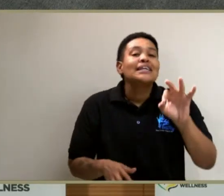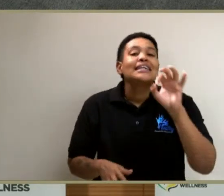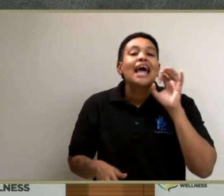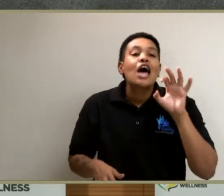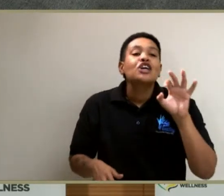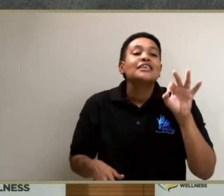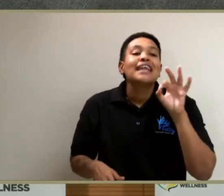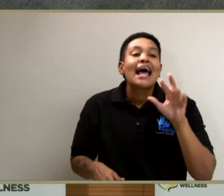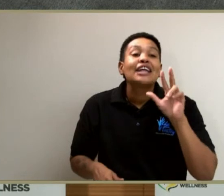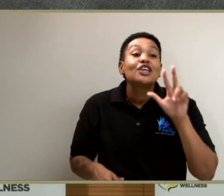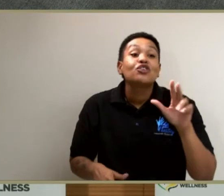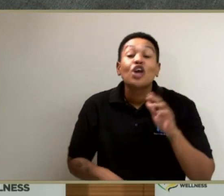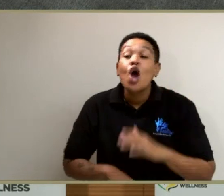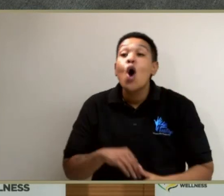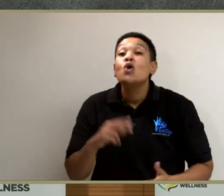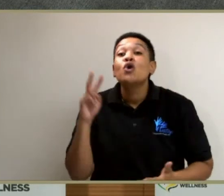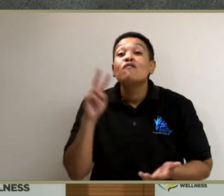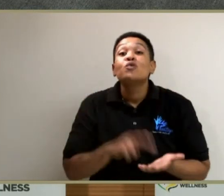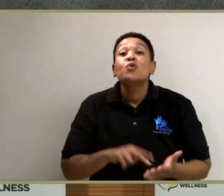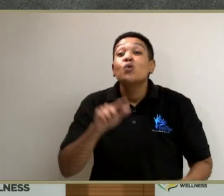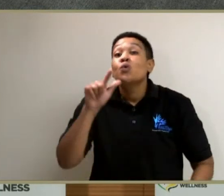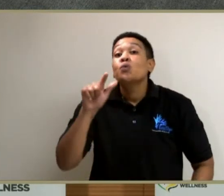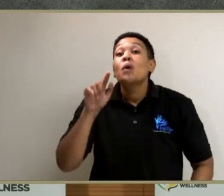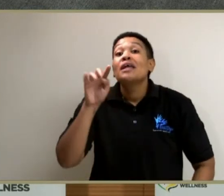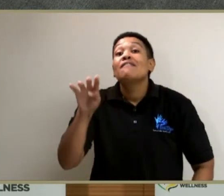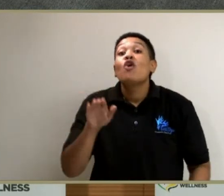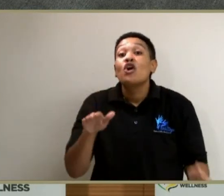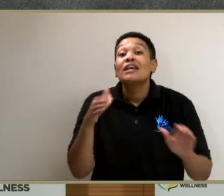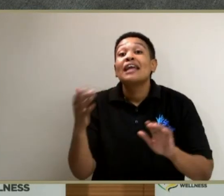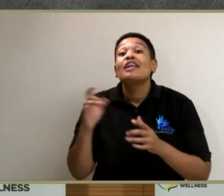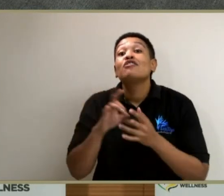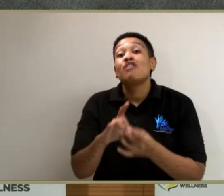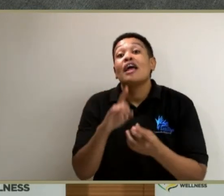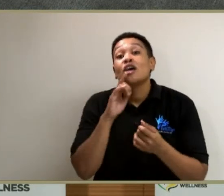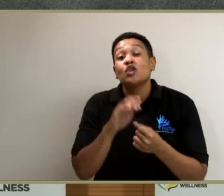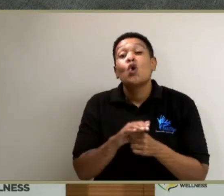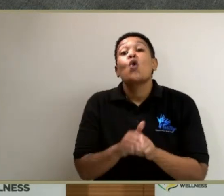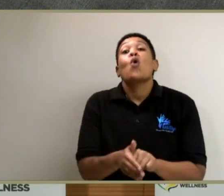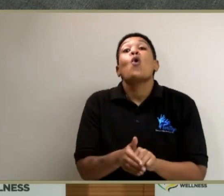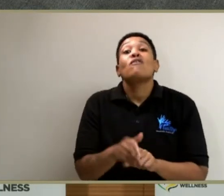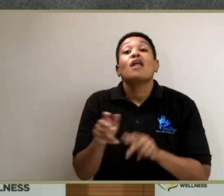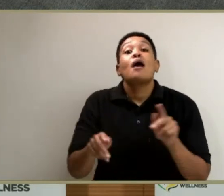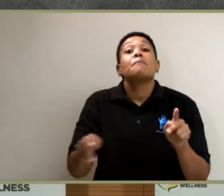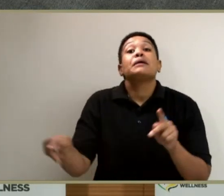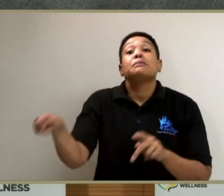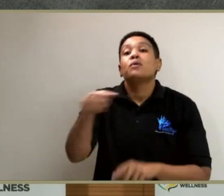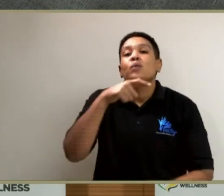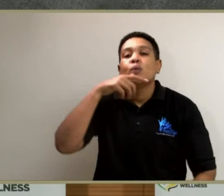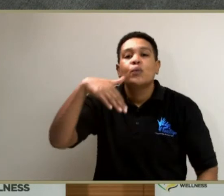1,993 of 2024 deaths related to COVID-19 are unvaccinated.